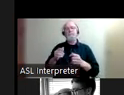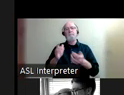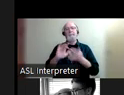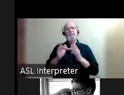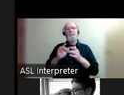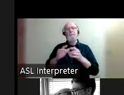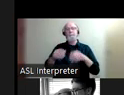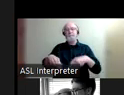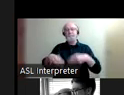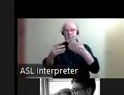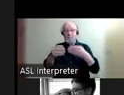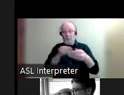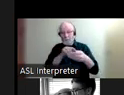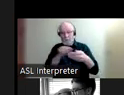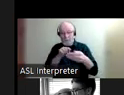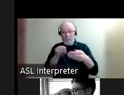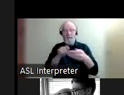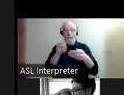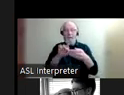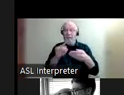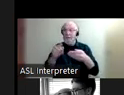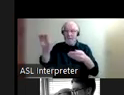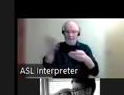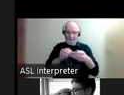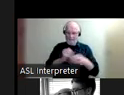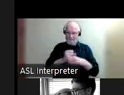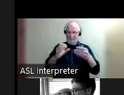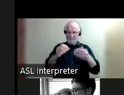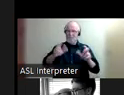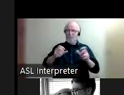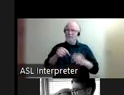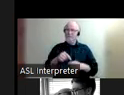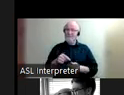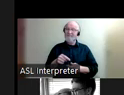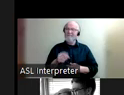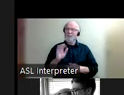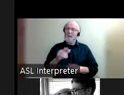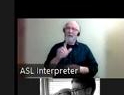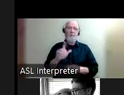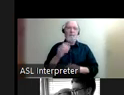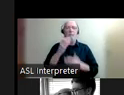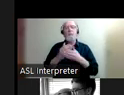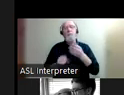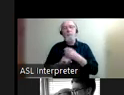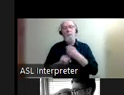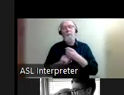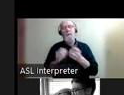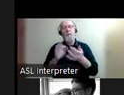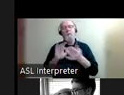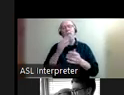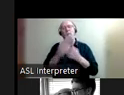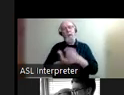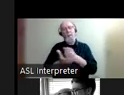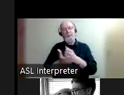resource to go to. And then if you have any issues, then that e-library support website will help you. You're able